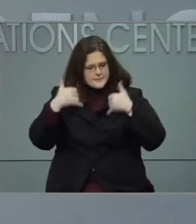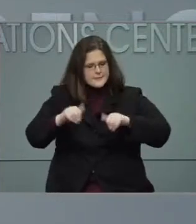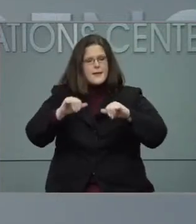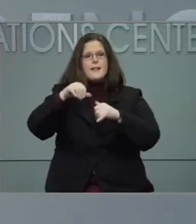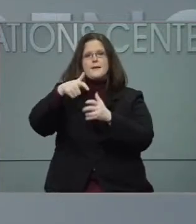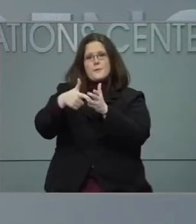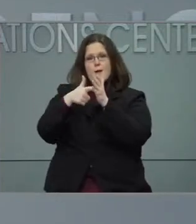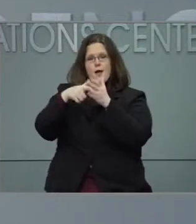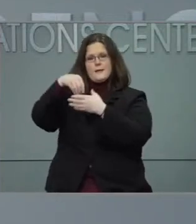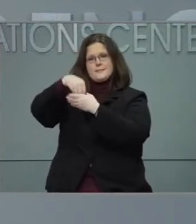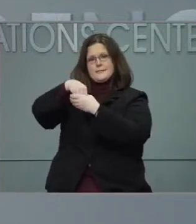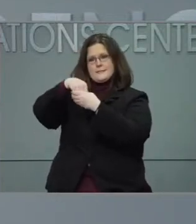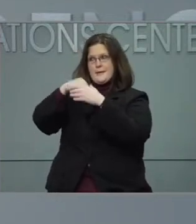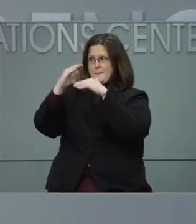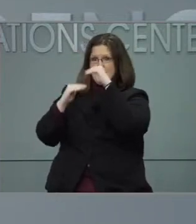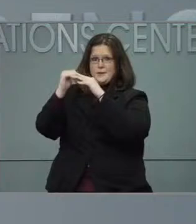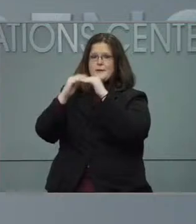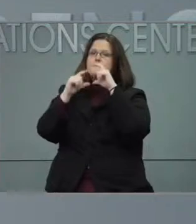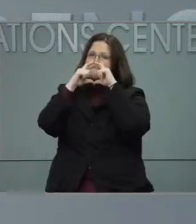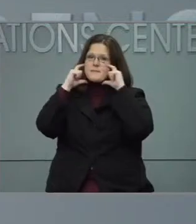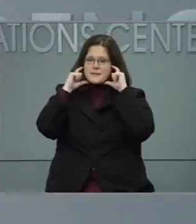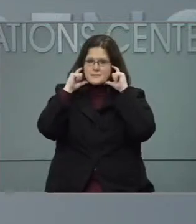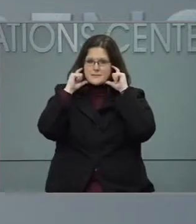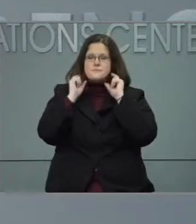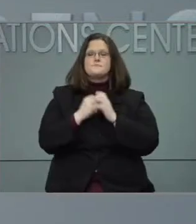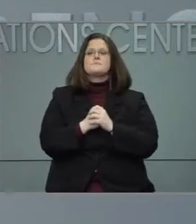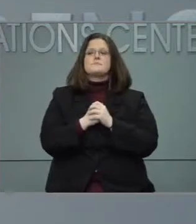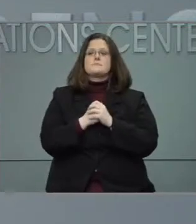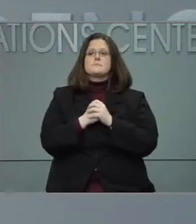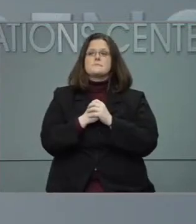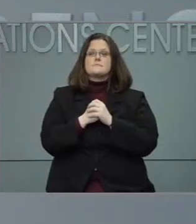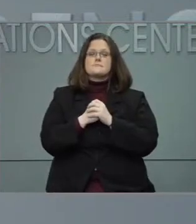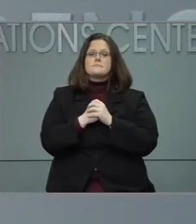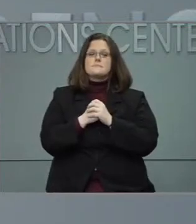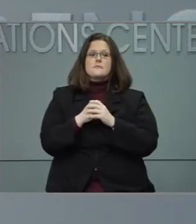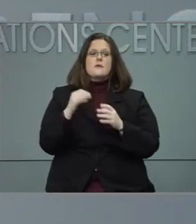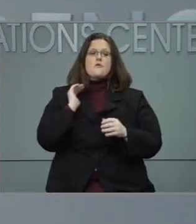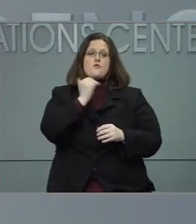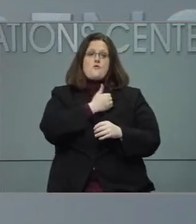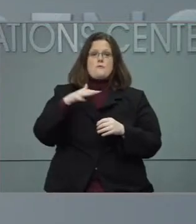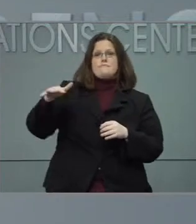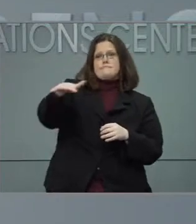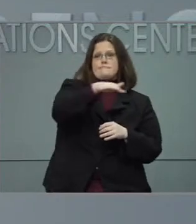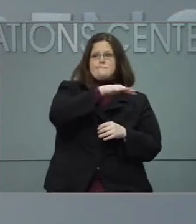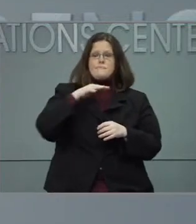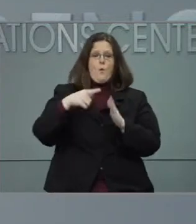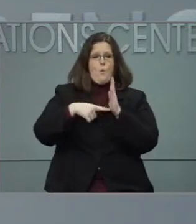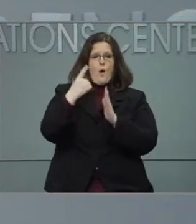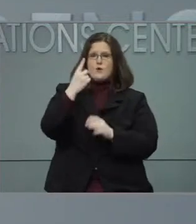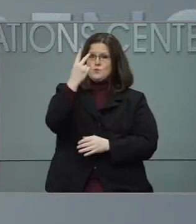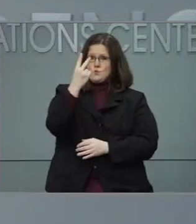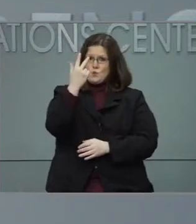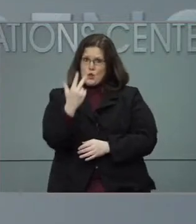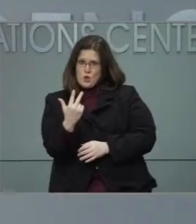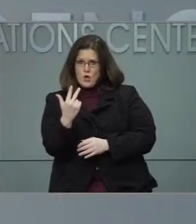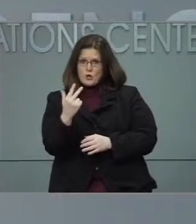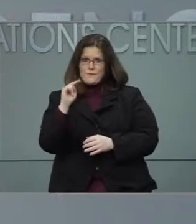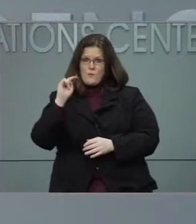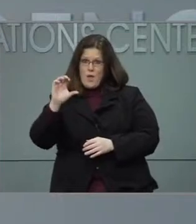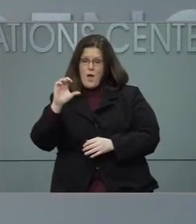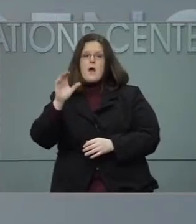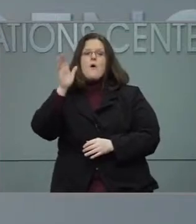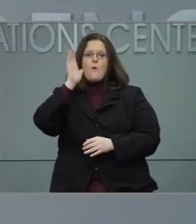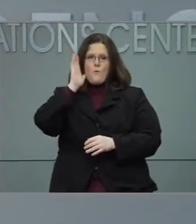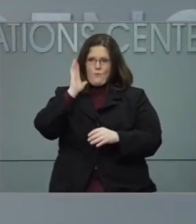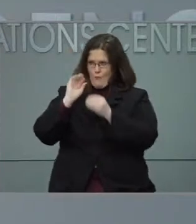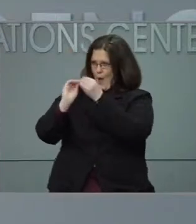2/3 of North Carolina adults have had at least one shot and our trends are stable, we will lift indoor